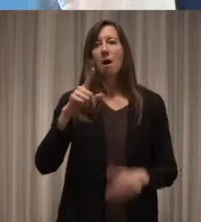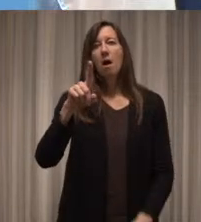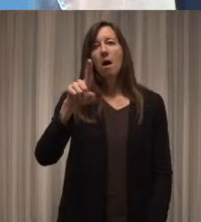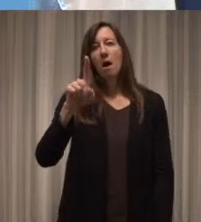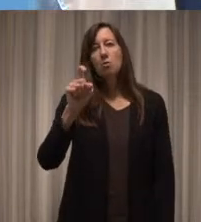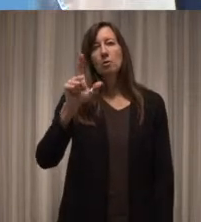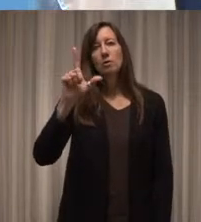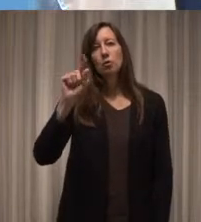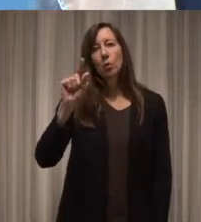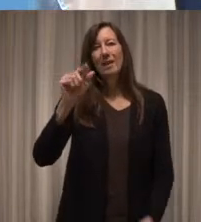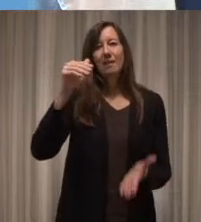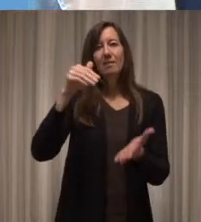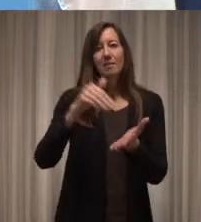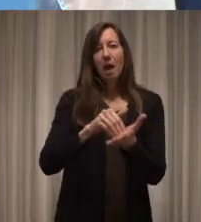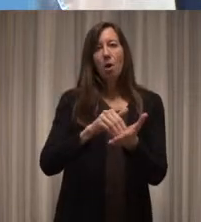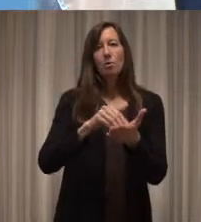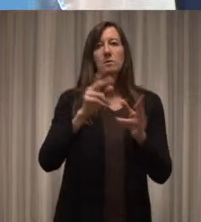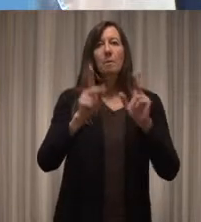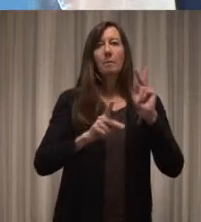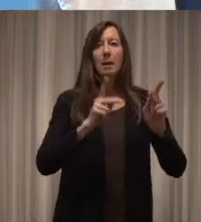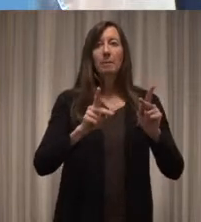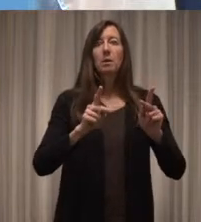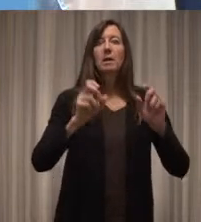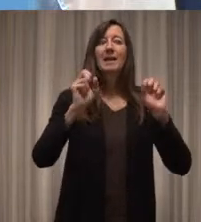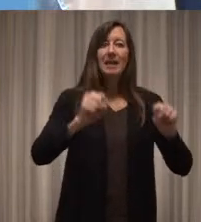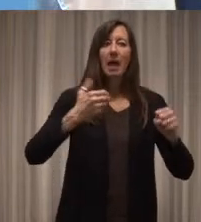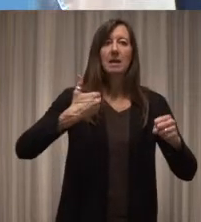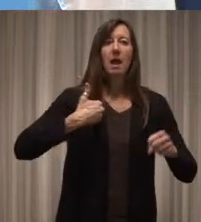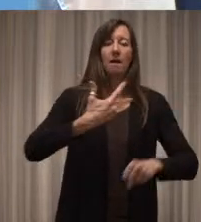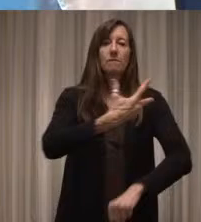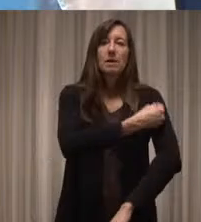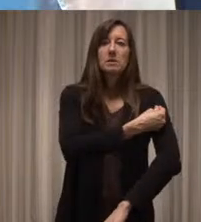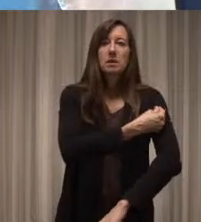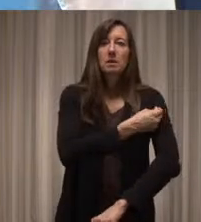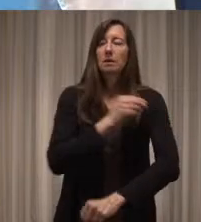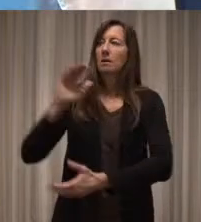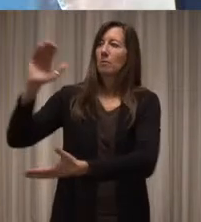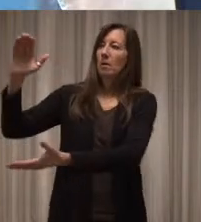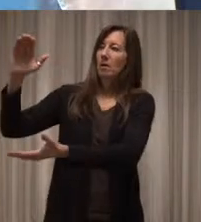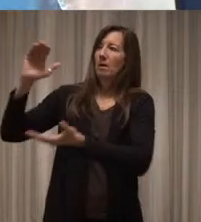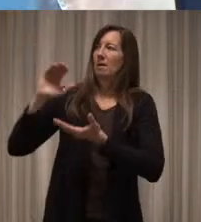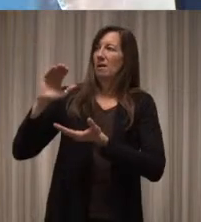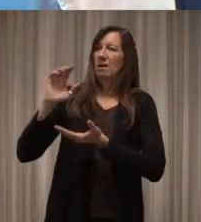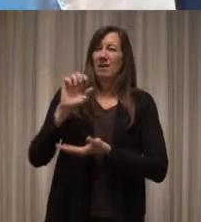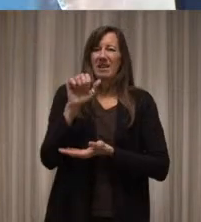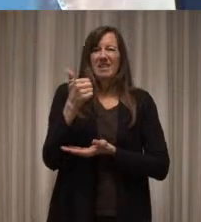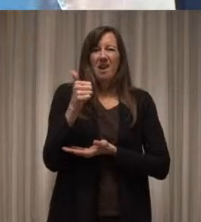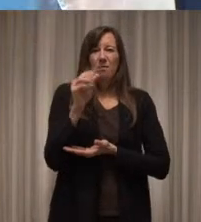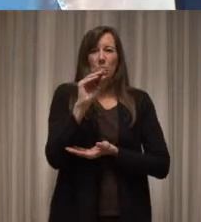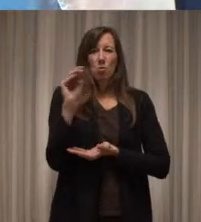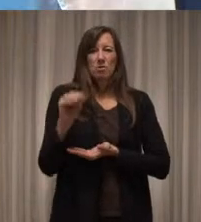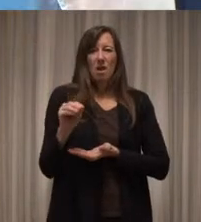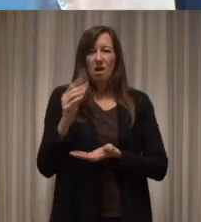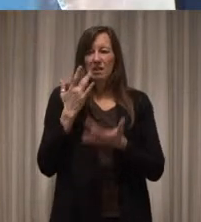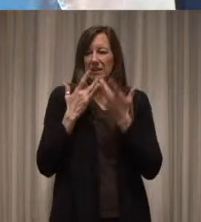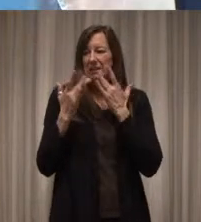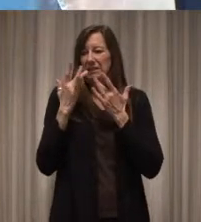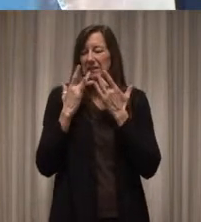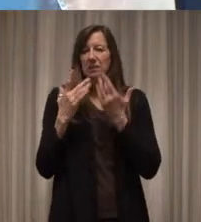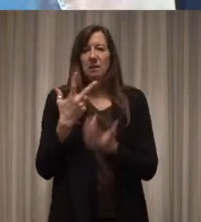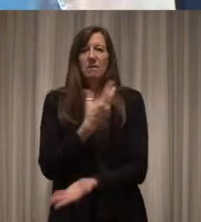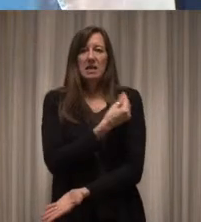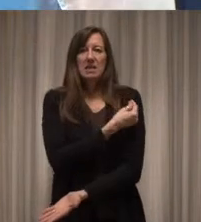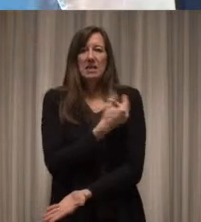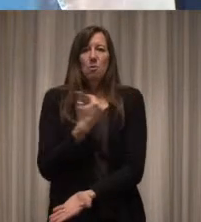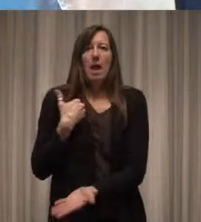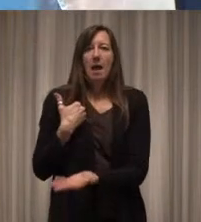about 12,000 doses, so about 10% that we've received. And until we can pick up that pace of vaccine supply coming from the state